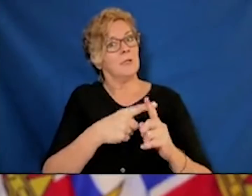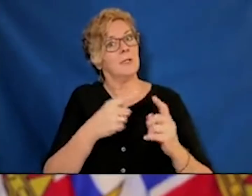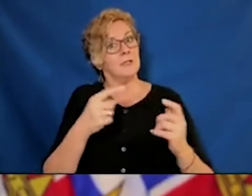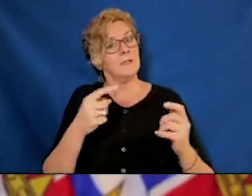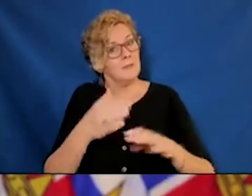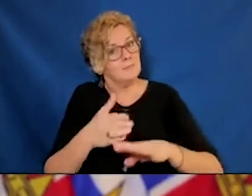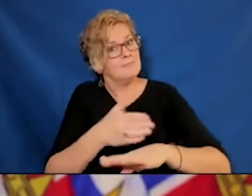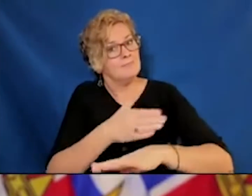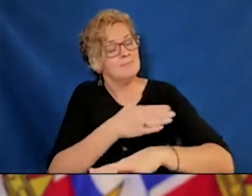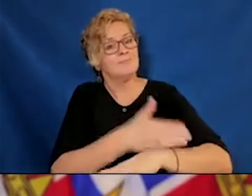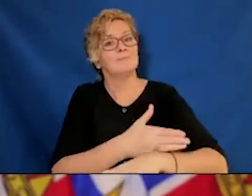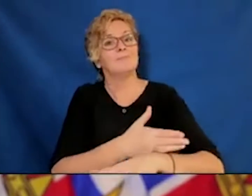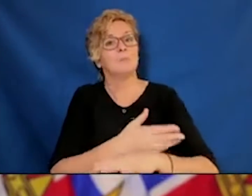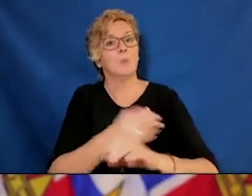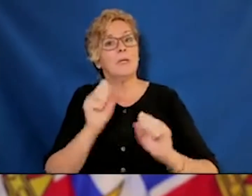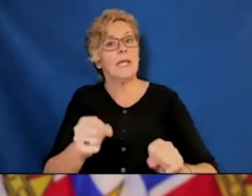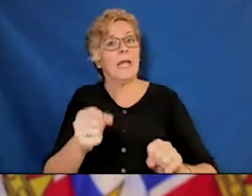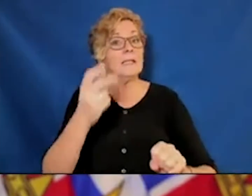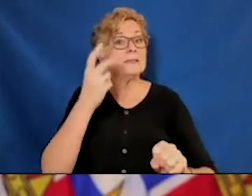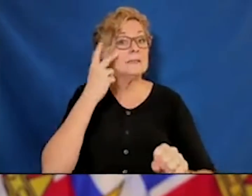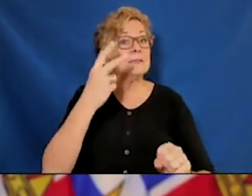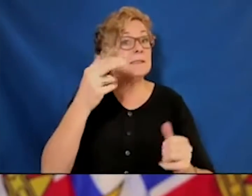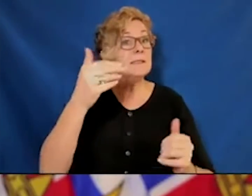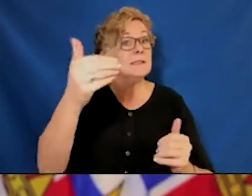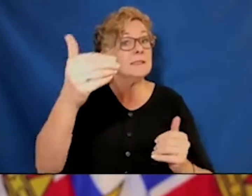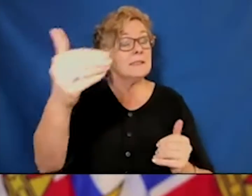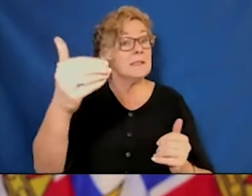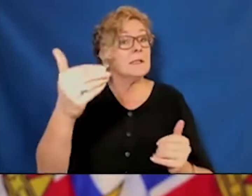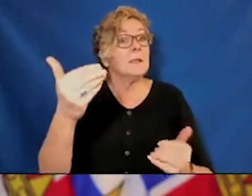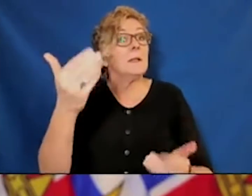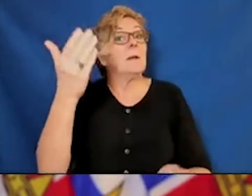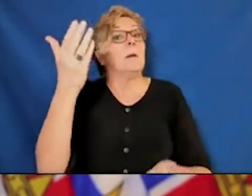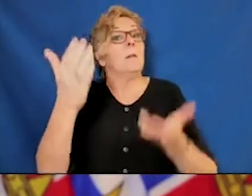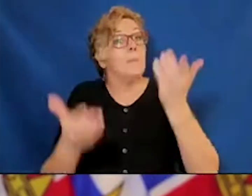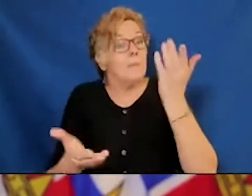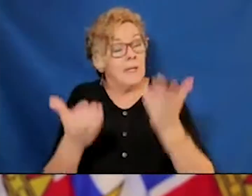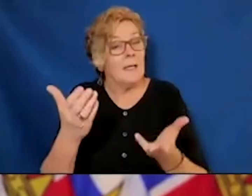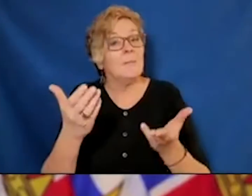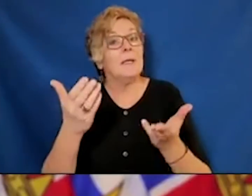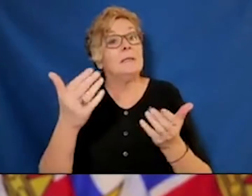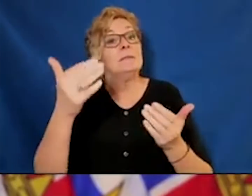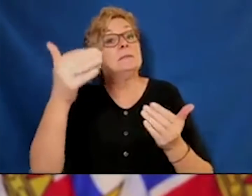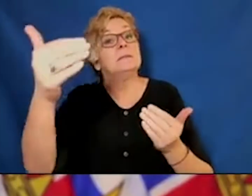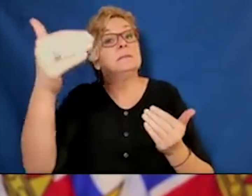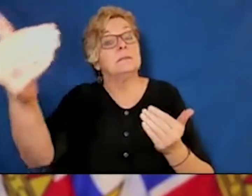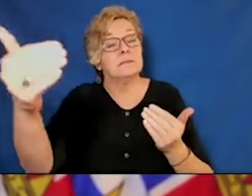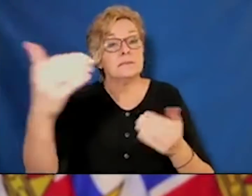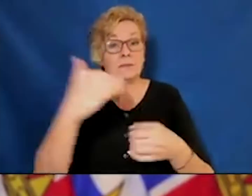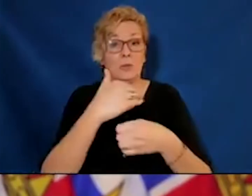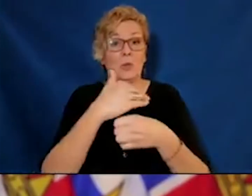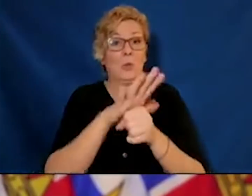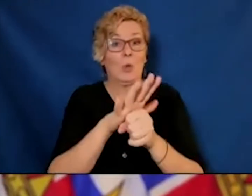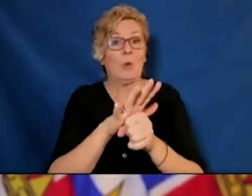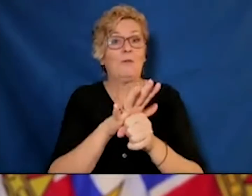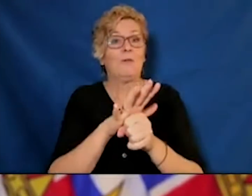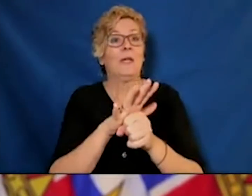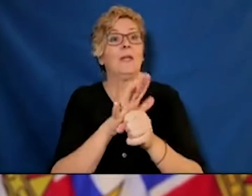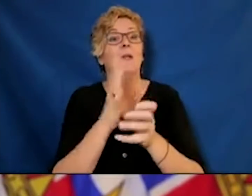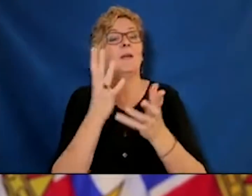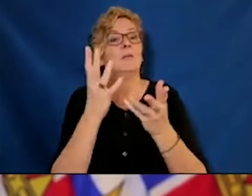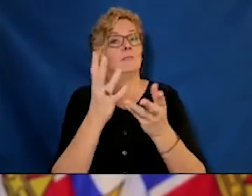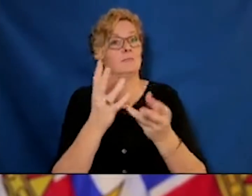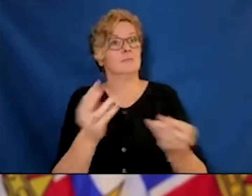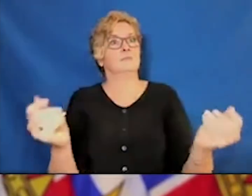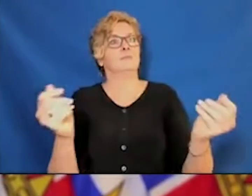we have done here in BC to hold our line and protect our communities. We will get through this by